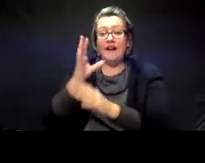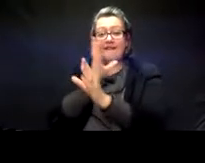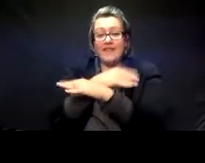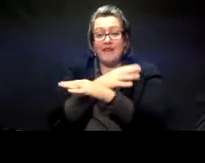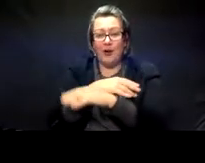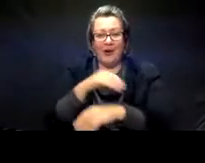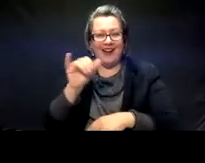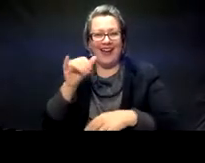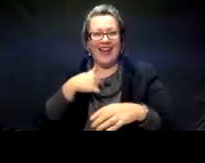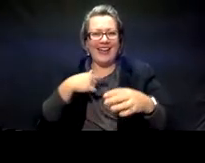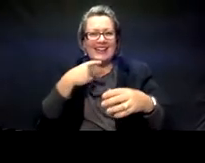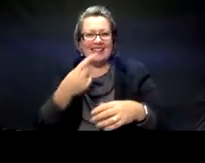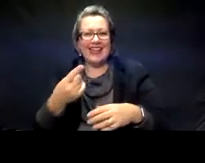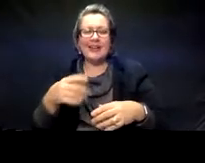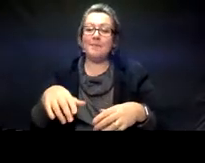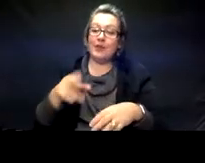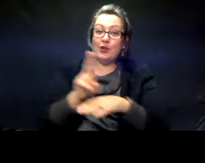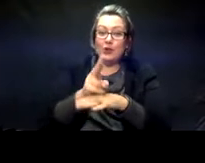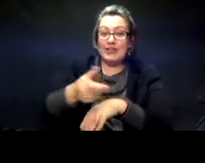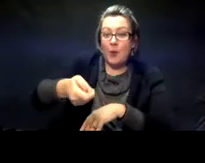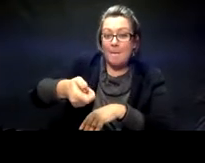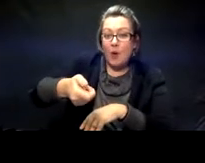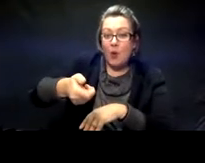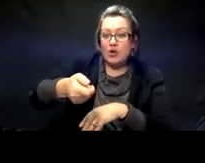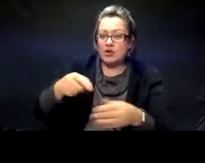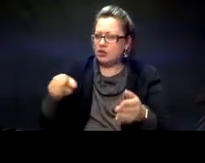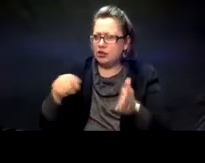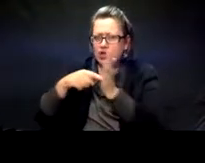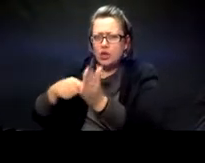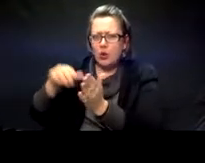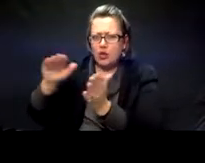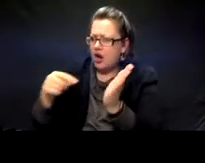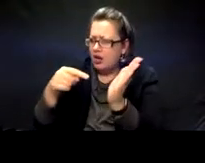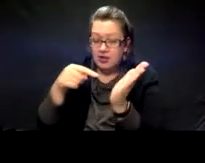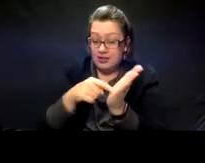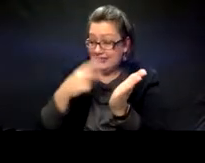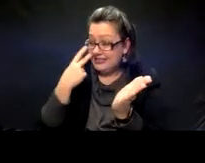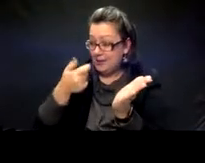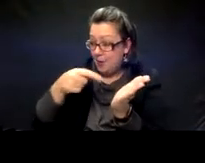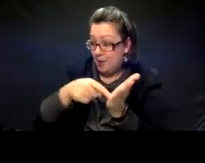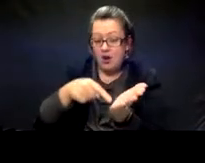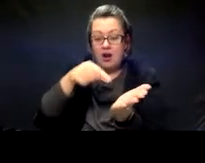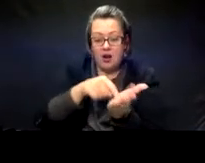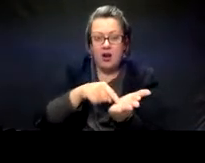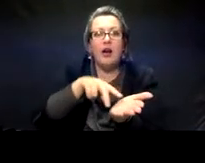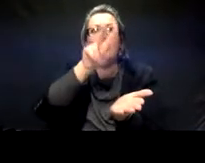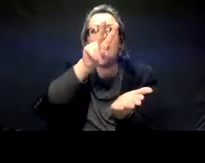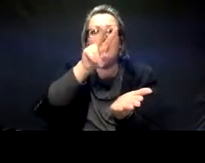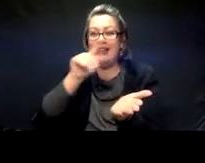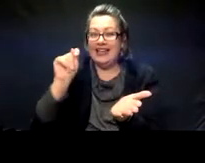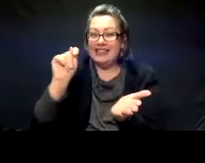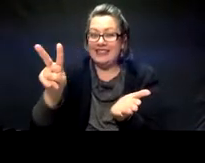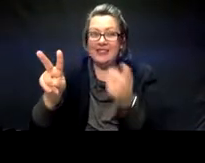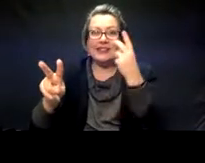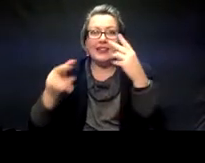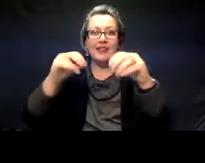In teaching how to use the video phone, like I said, using the remote, showing the child, see the remote,